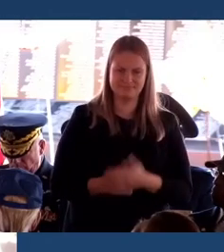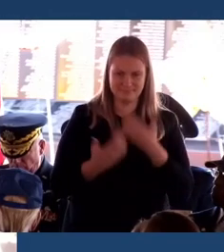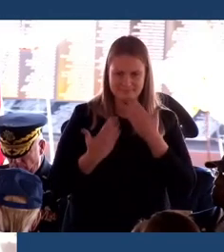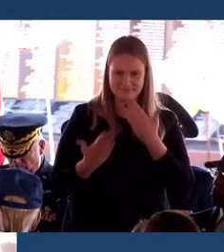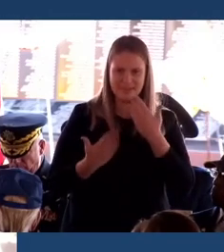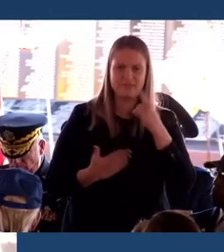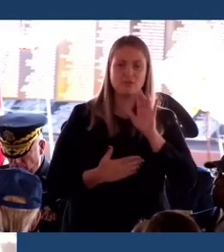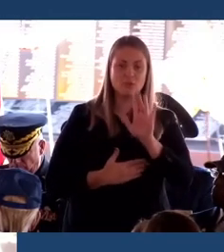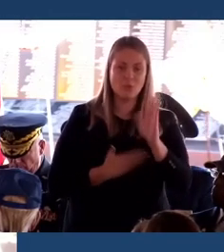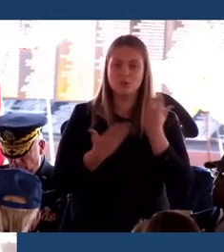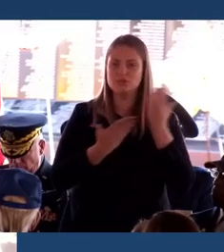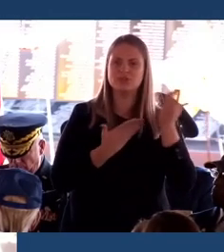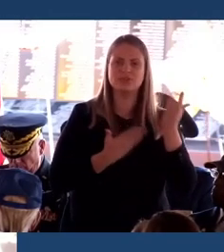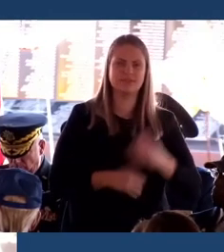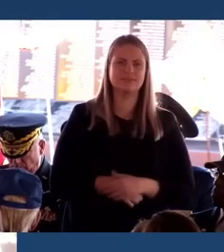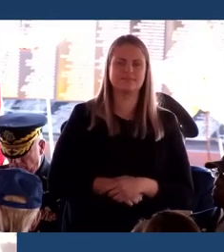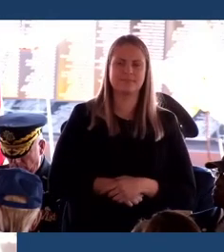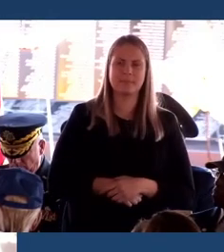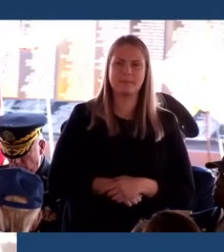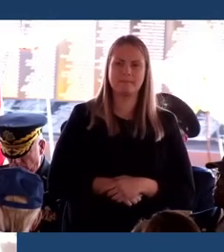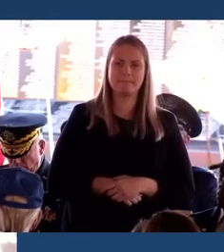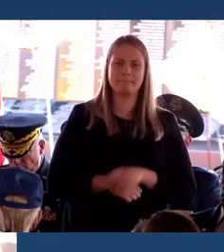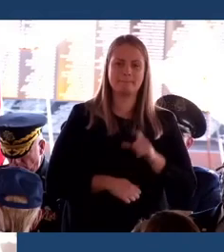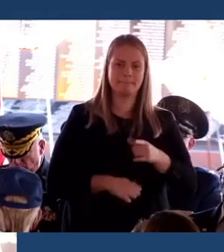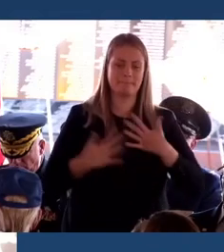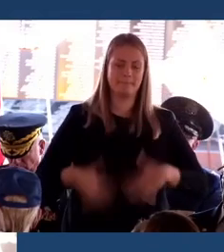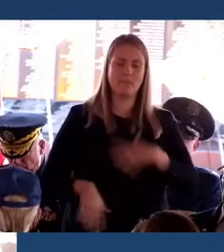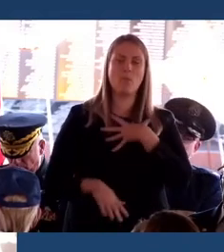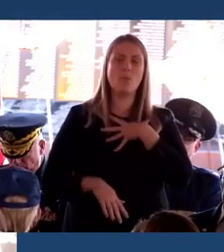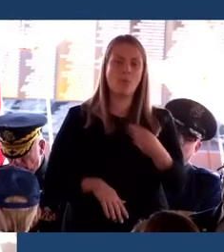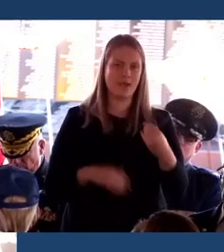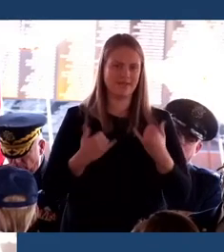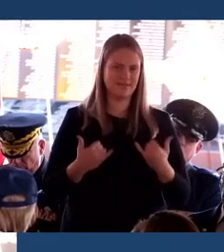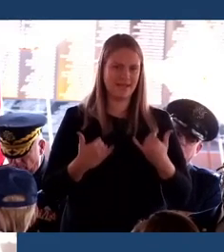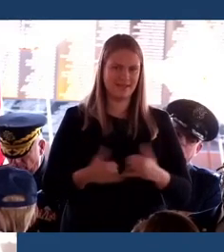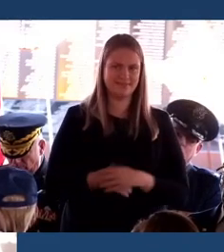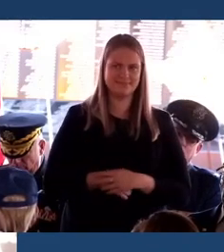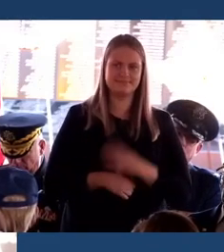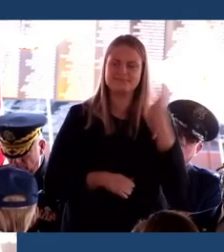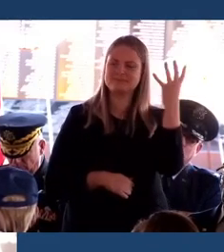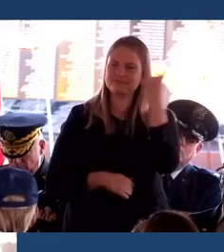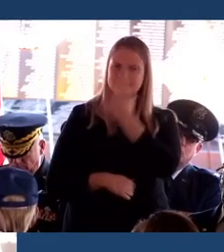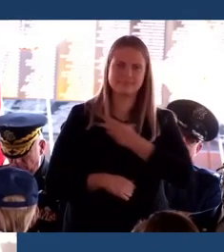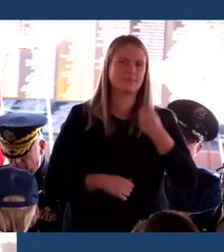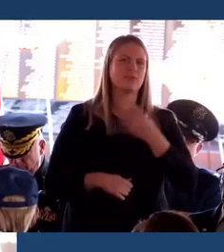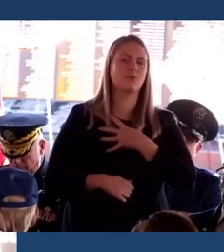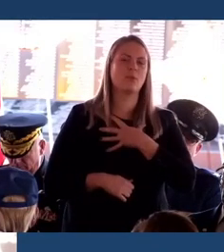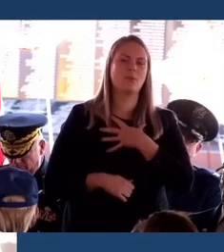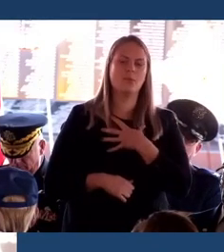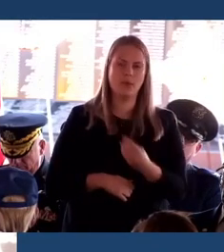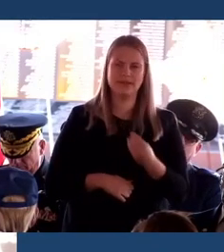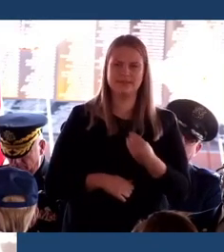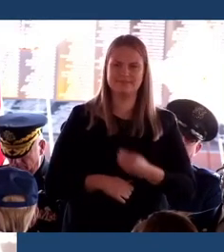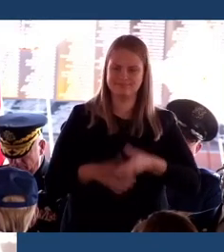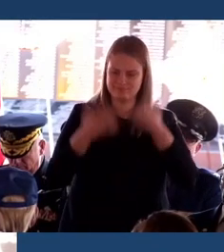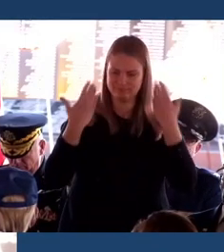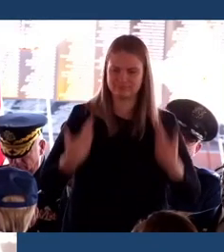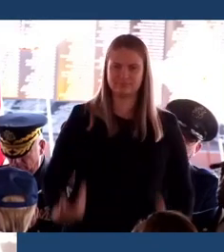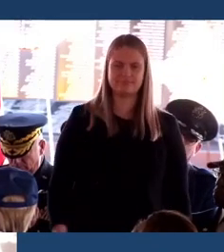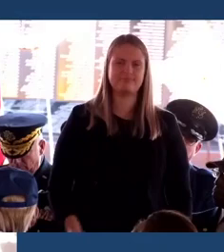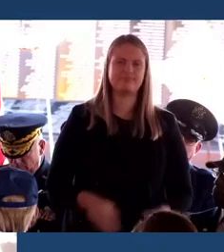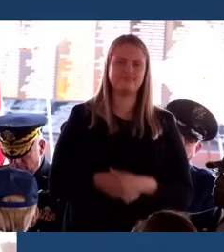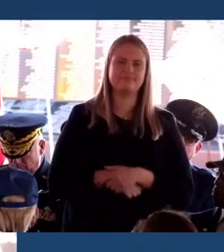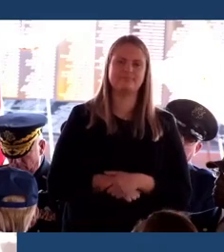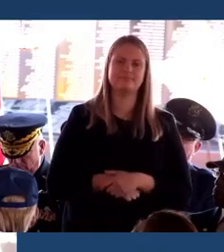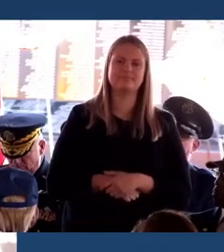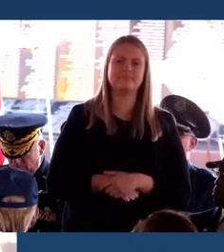your service. She's wearing white today. Beautiful, beautiful white all up and down. And